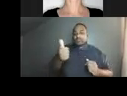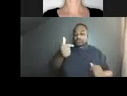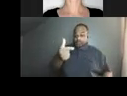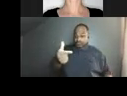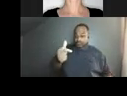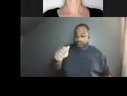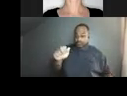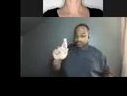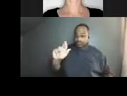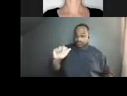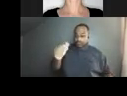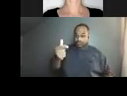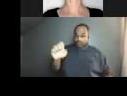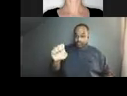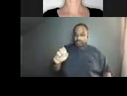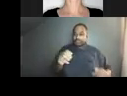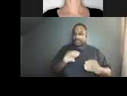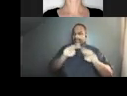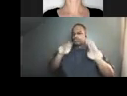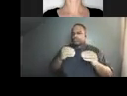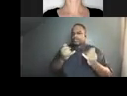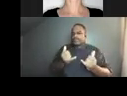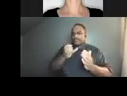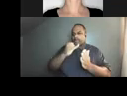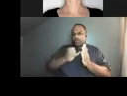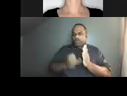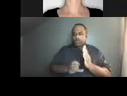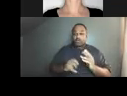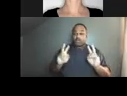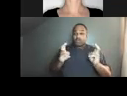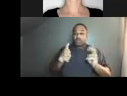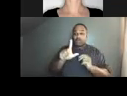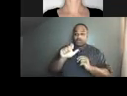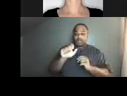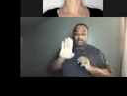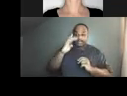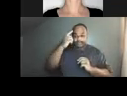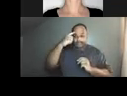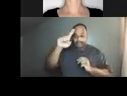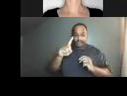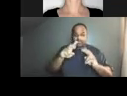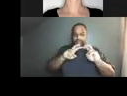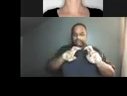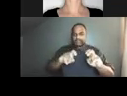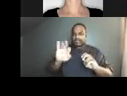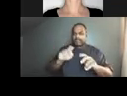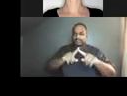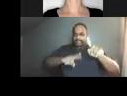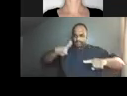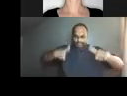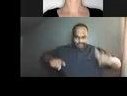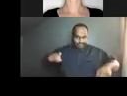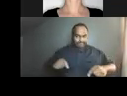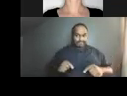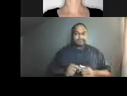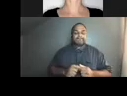the Museum of Modern Art. We call it Laboratory for the Study of Diversity, and it has